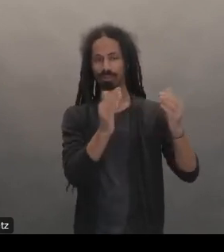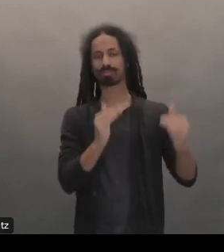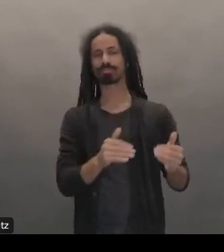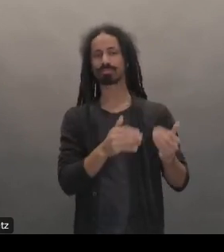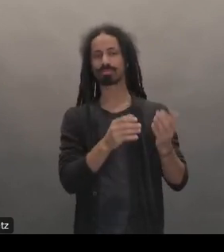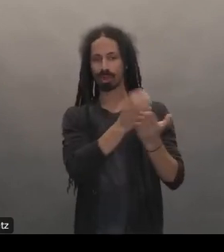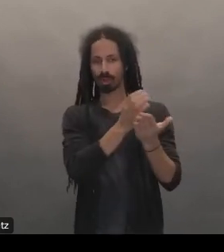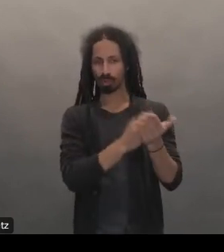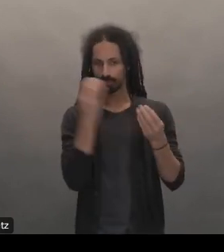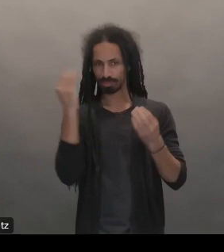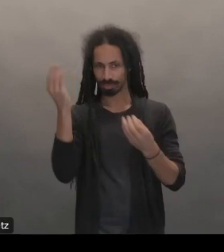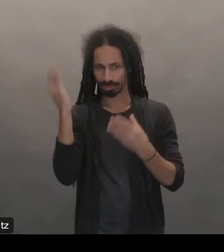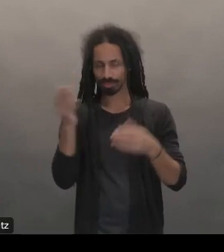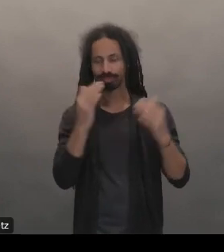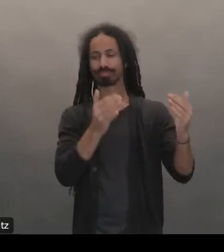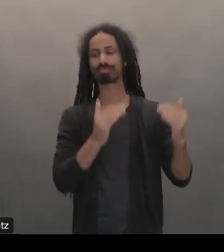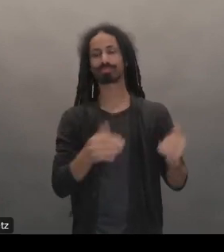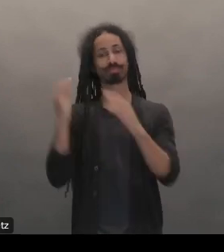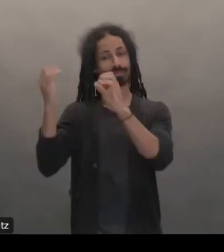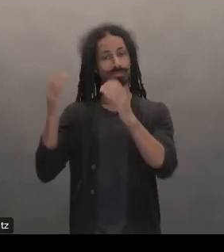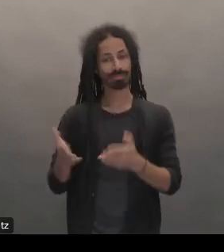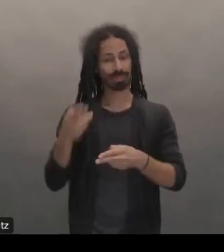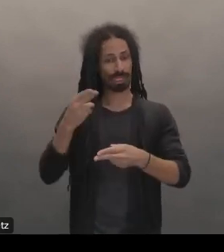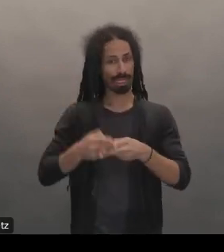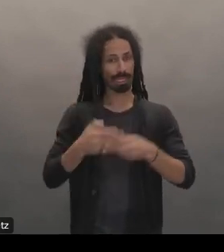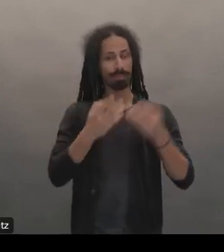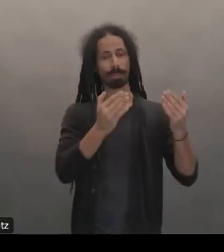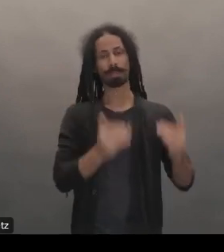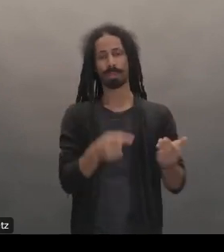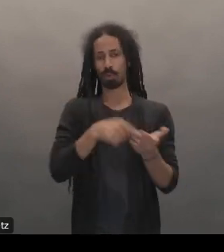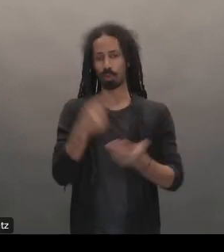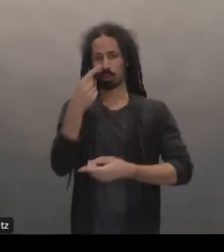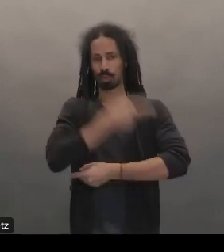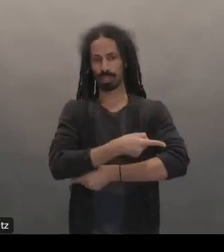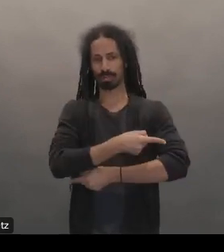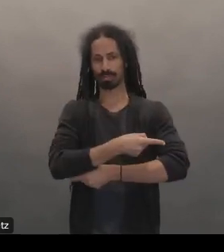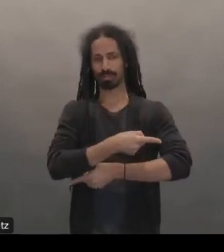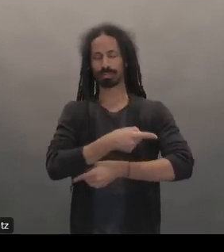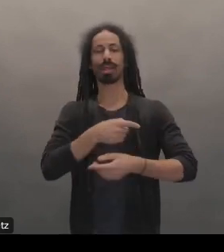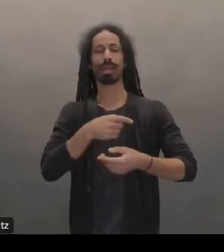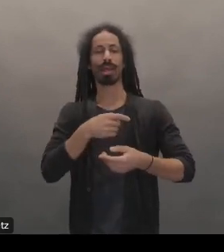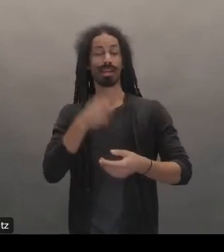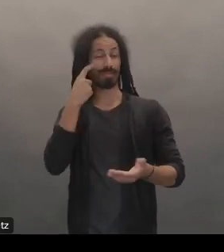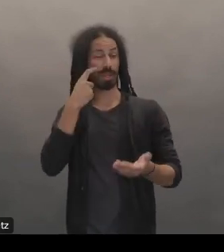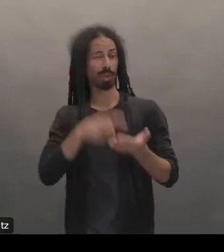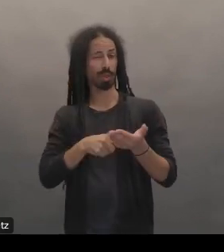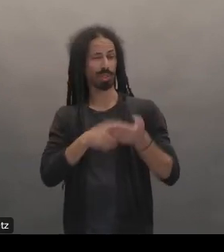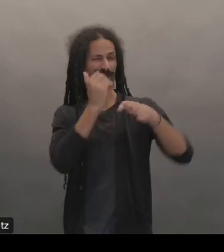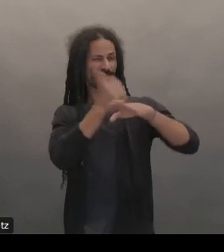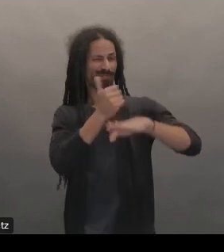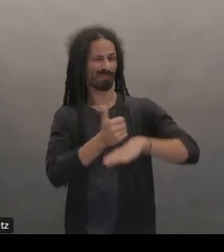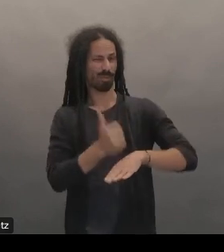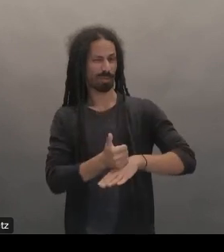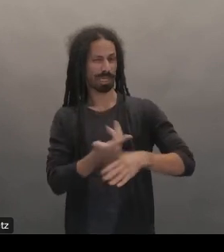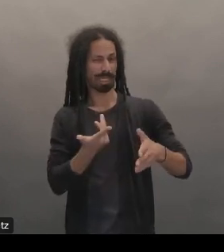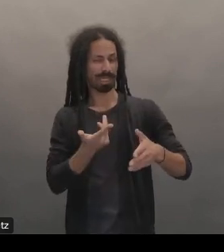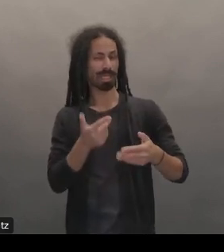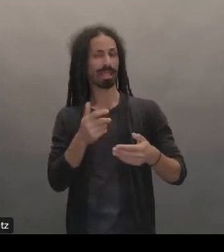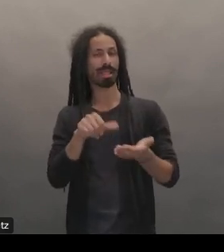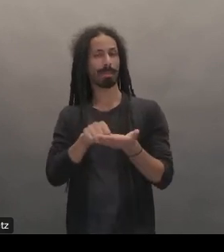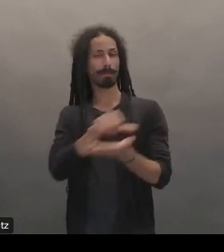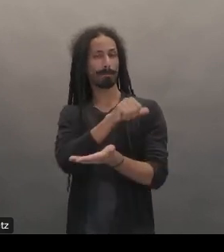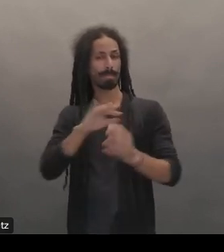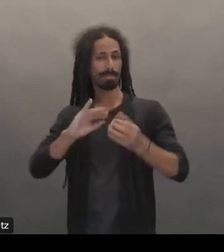info, instructor, and due date. Couple formatting things. I hope that you would notice maybe the page number, right? Page